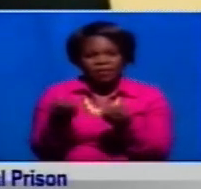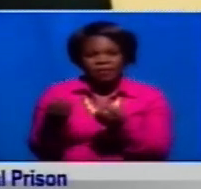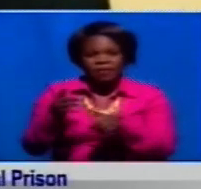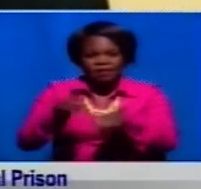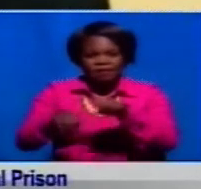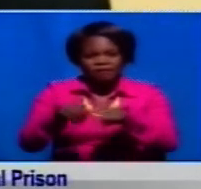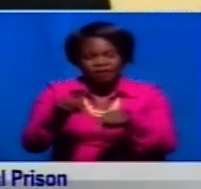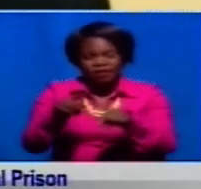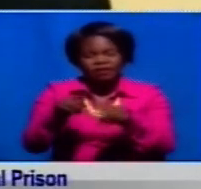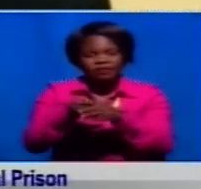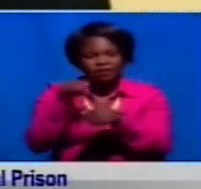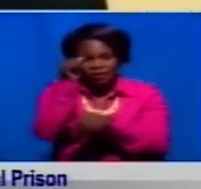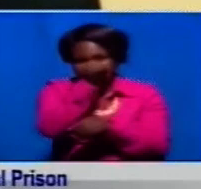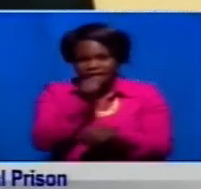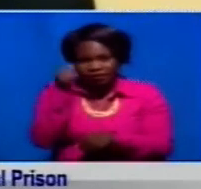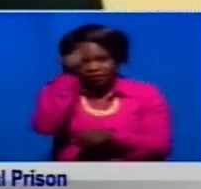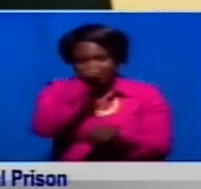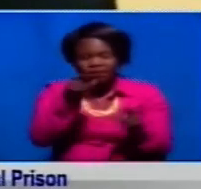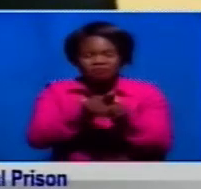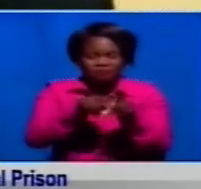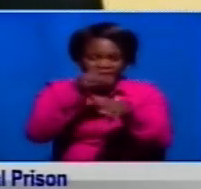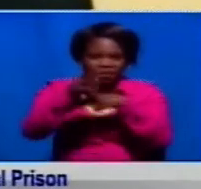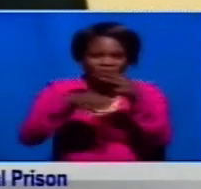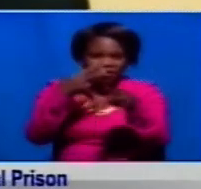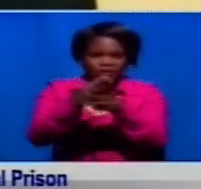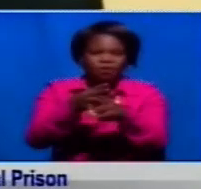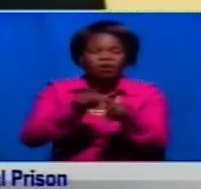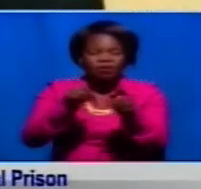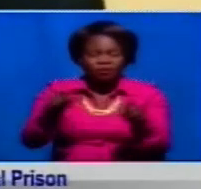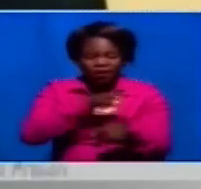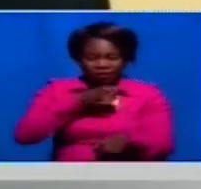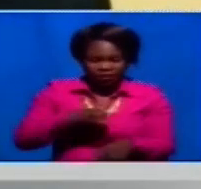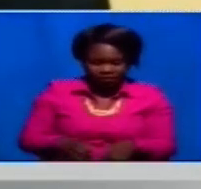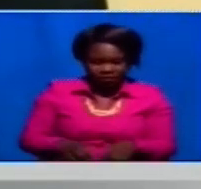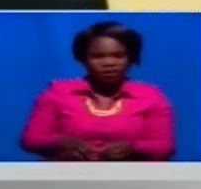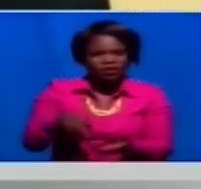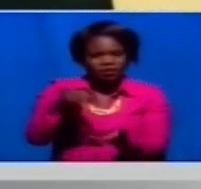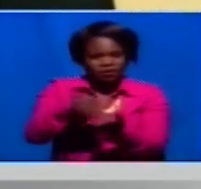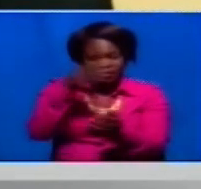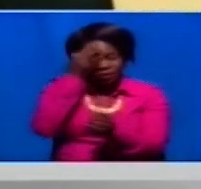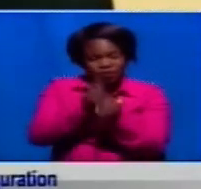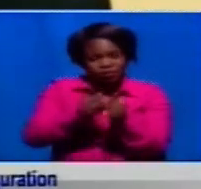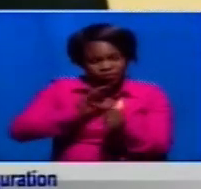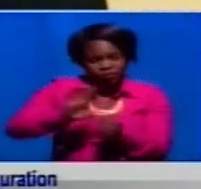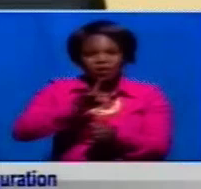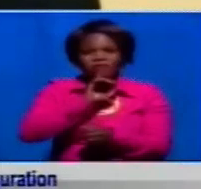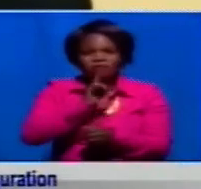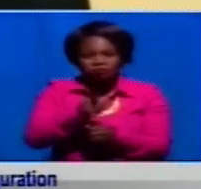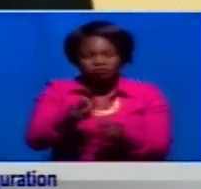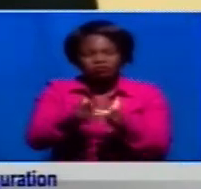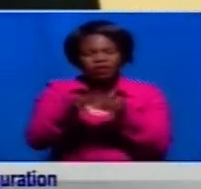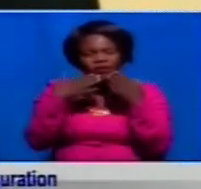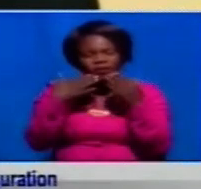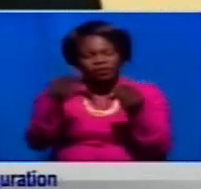continent of Africa and the world at large, but China stands out because of its genuine warmth and appreciation for